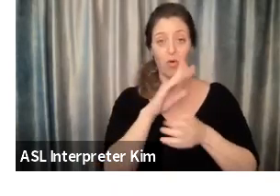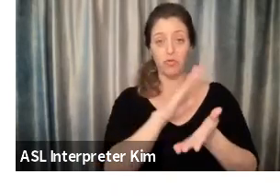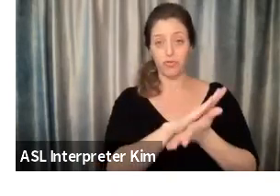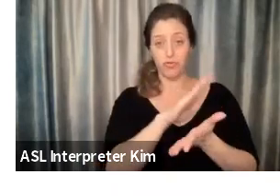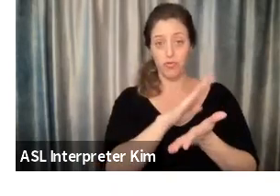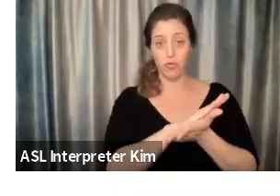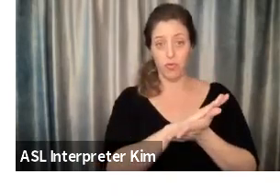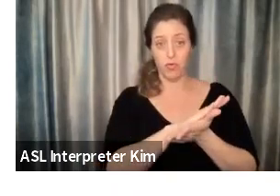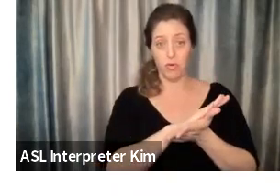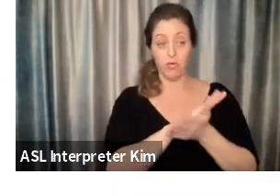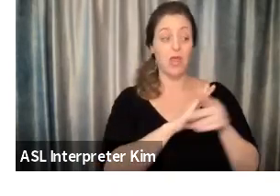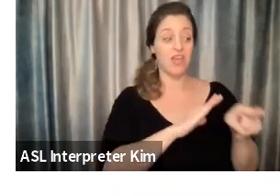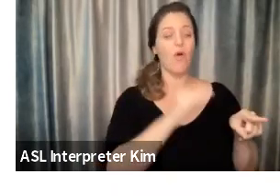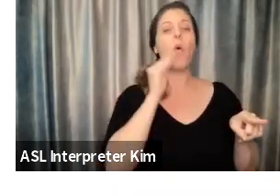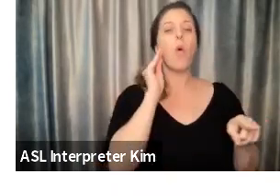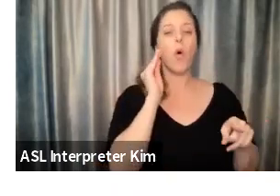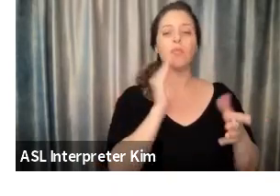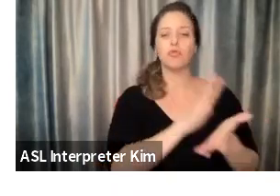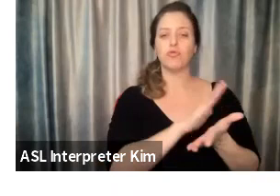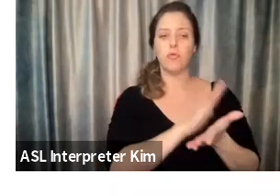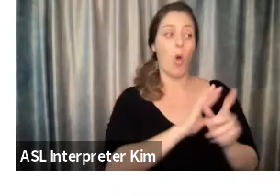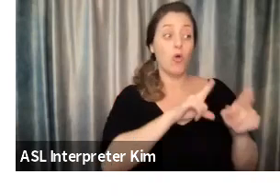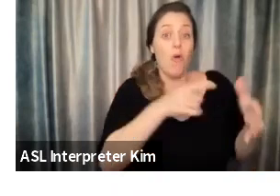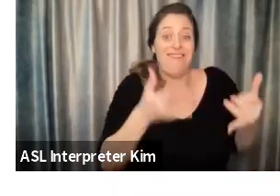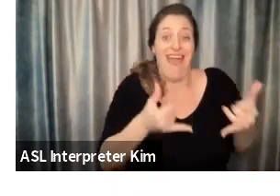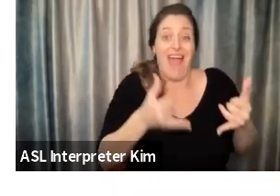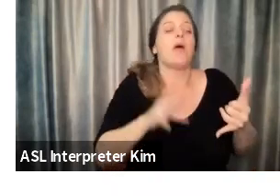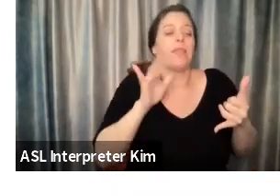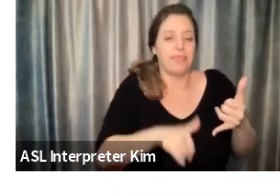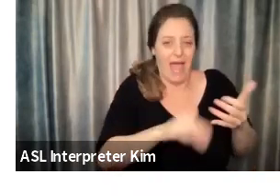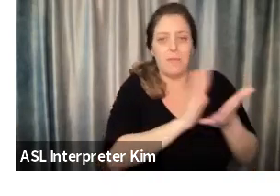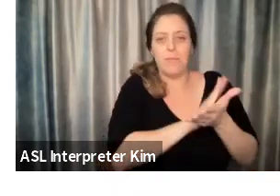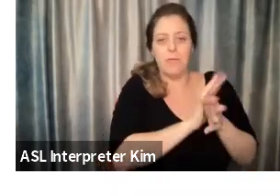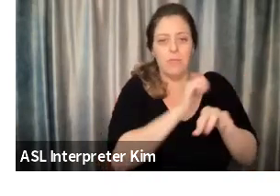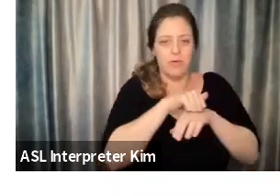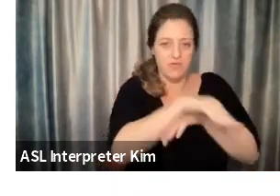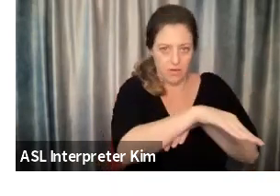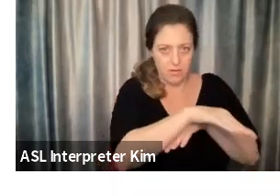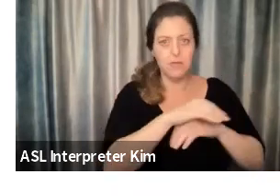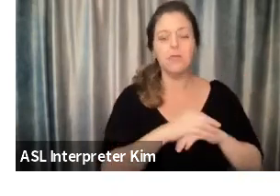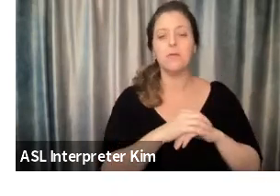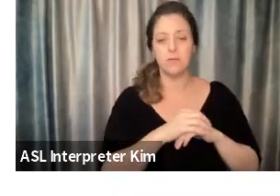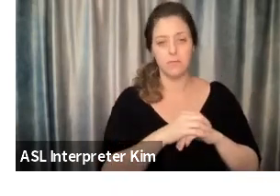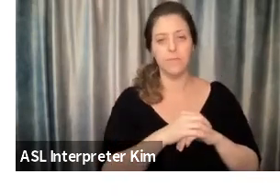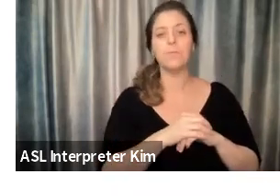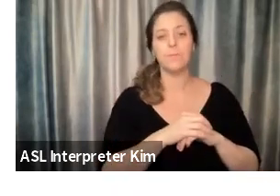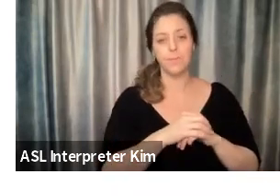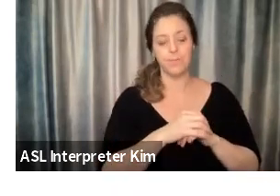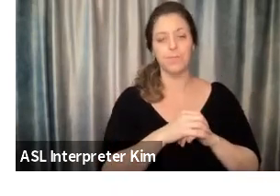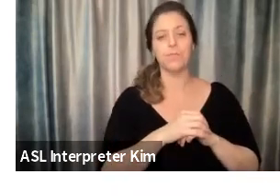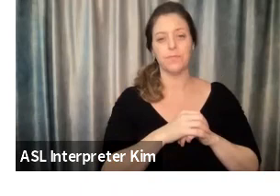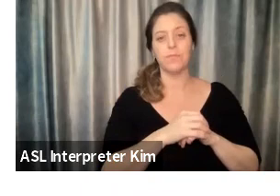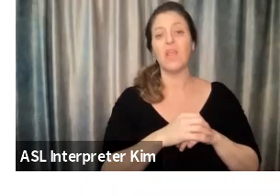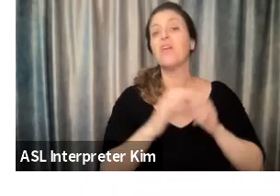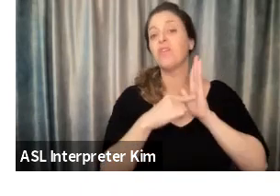school site of attendance. So where your student is currently attending, even if the student is from 6th grade and moving